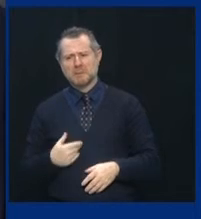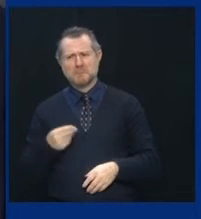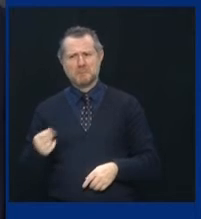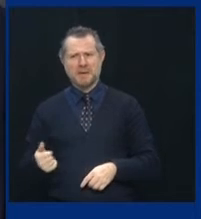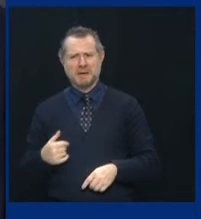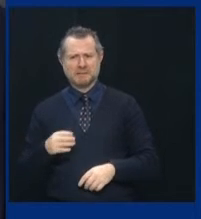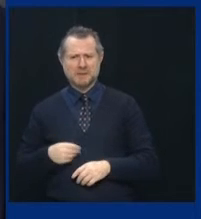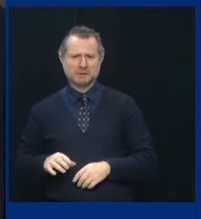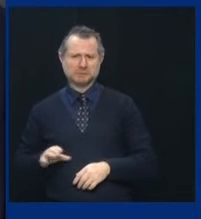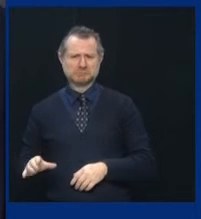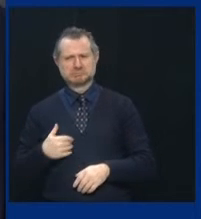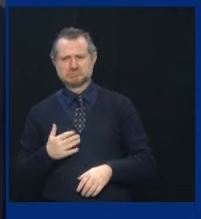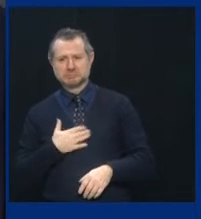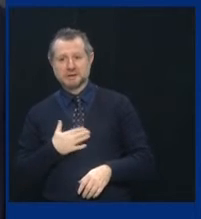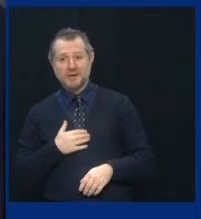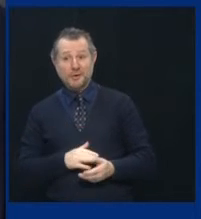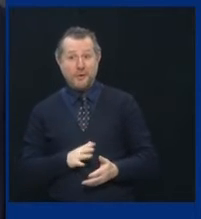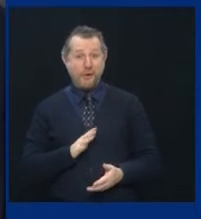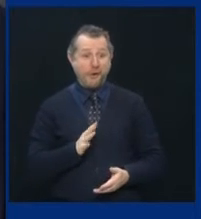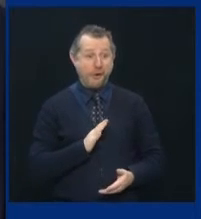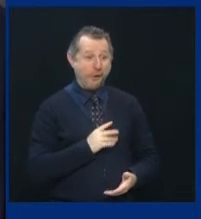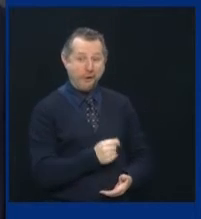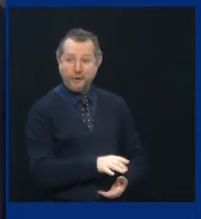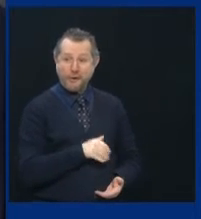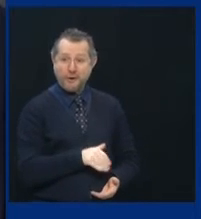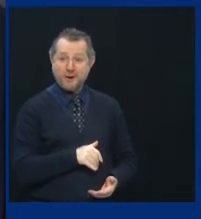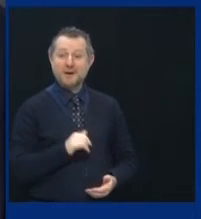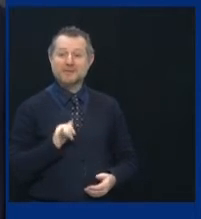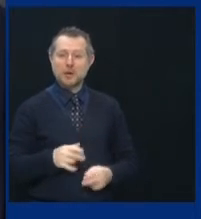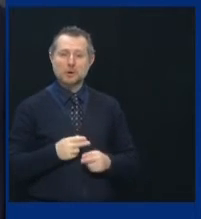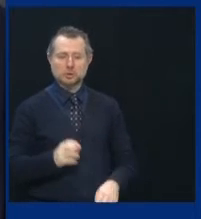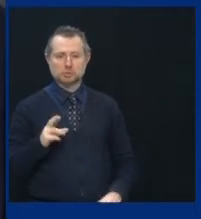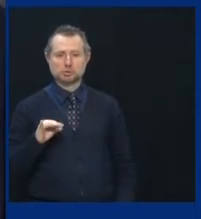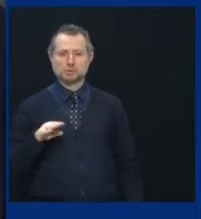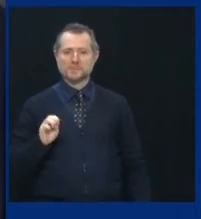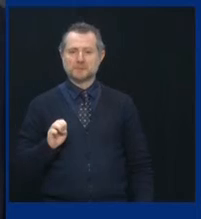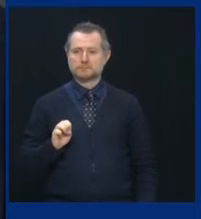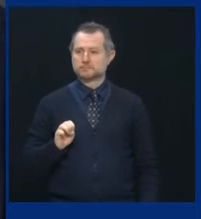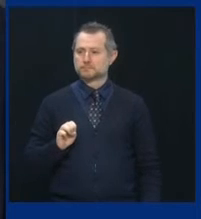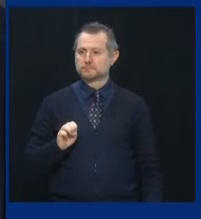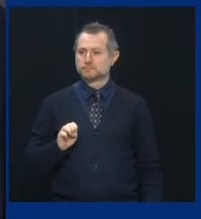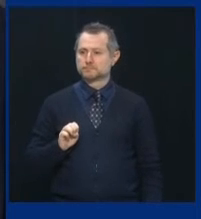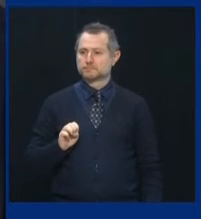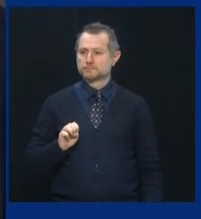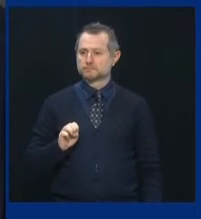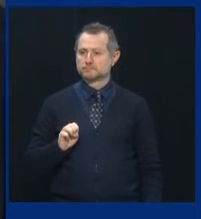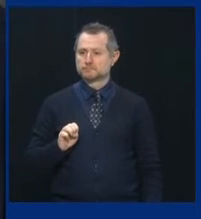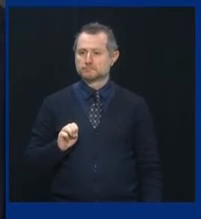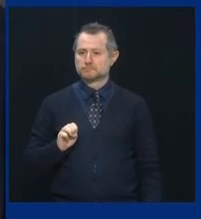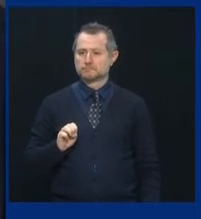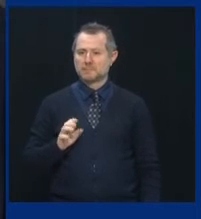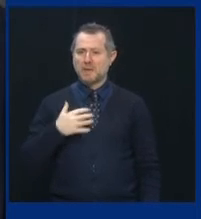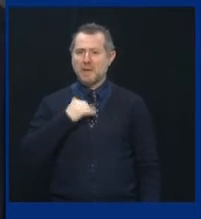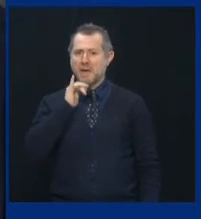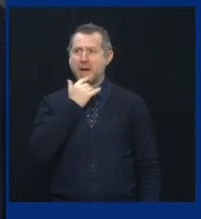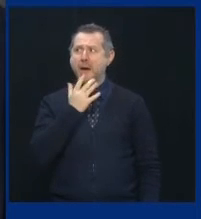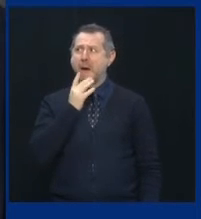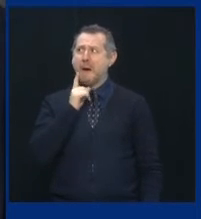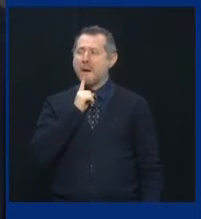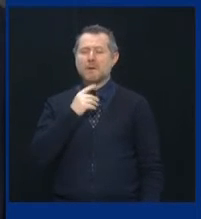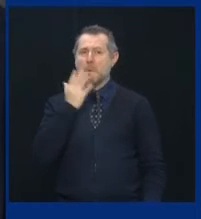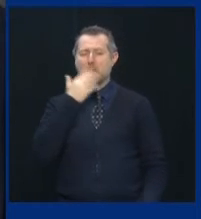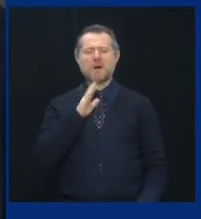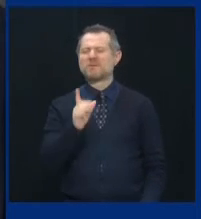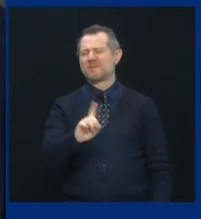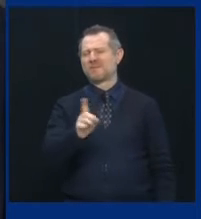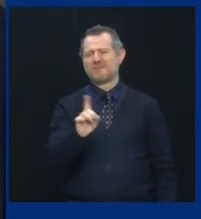that. That's a crime. I'm talking about criminal conduct, not a mistake. Or not that you were defrauded.